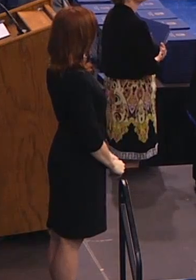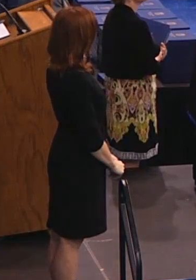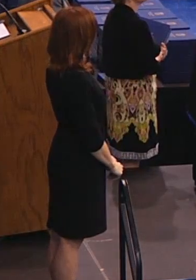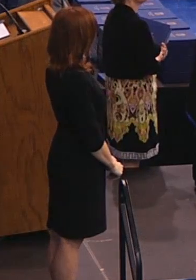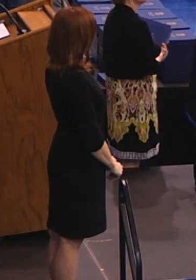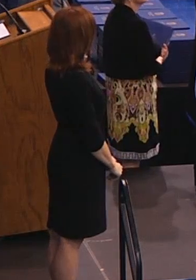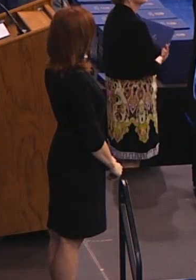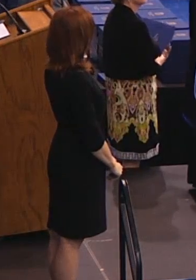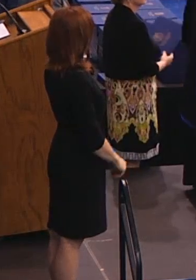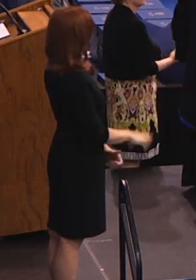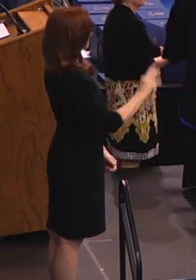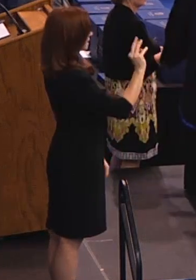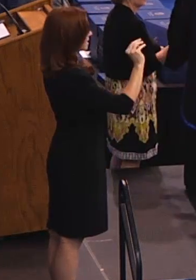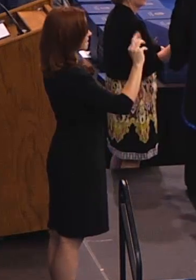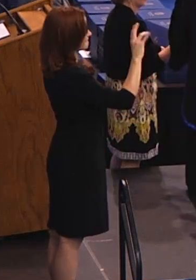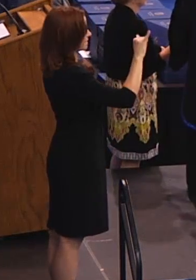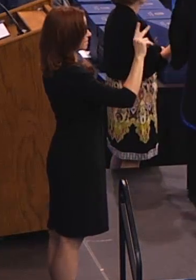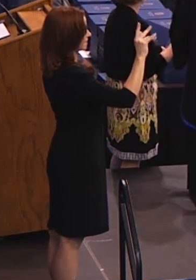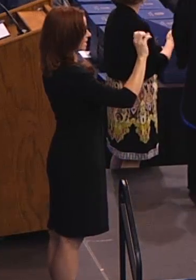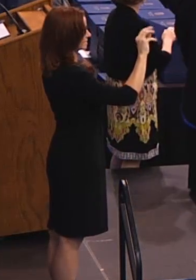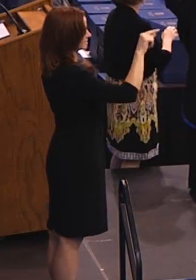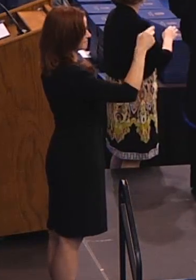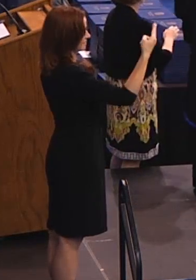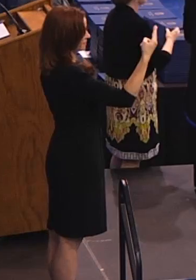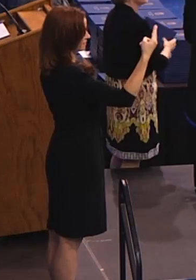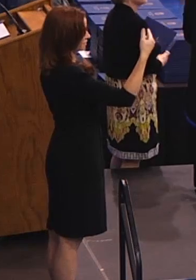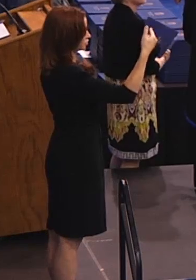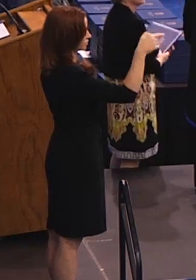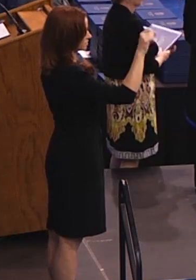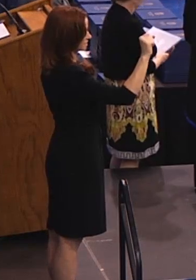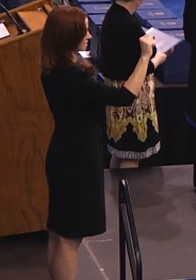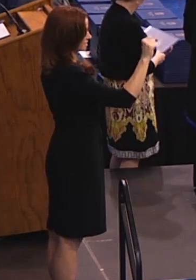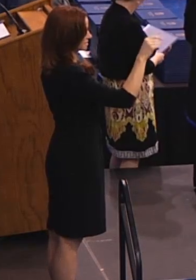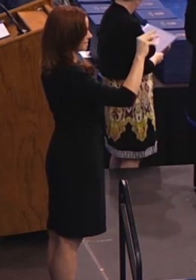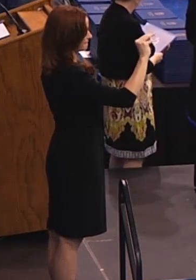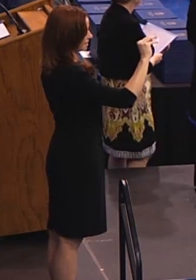Mary Kay Smith, General Studies, magna cum laude.